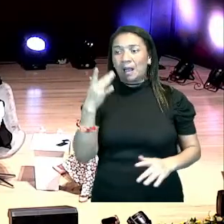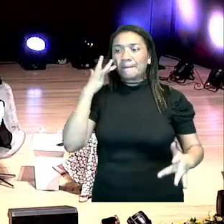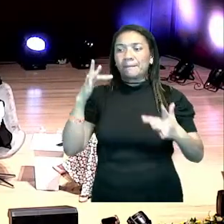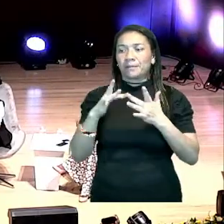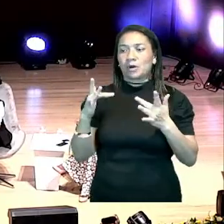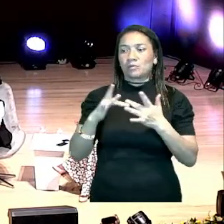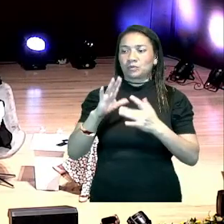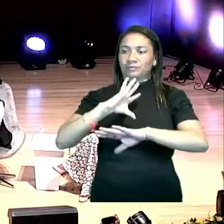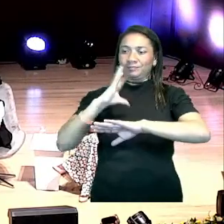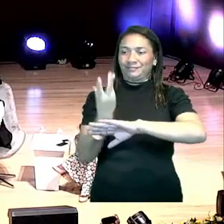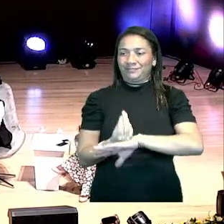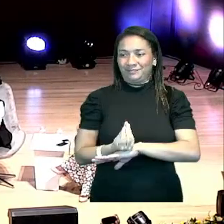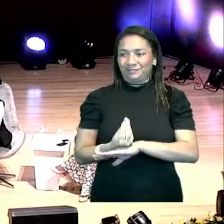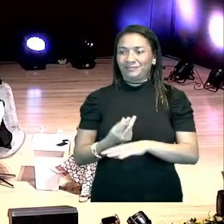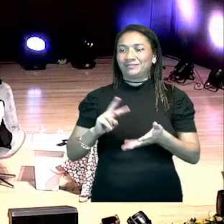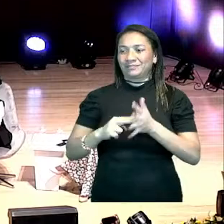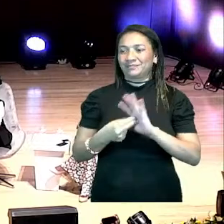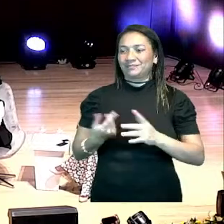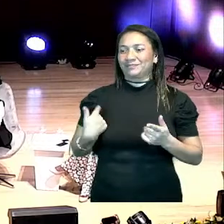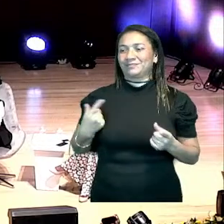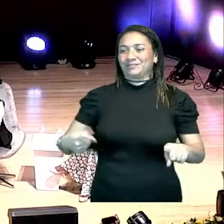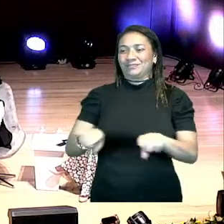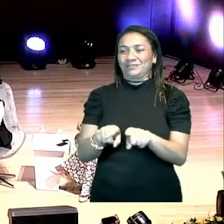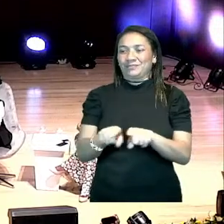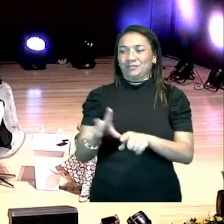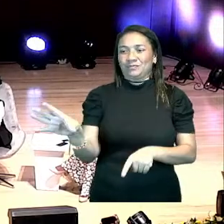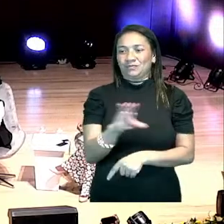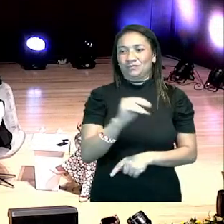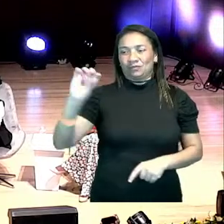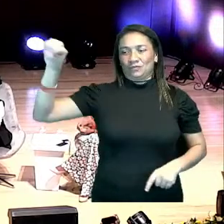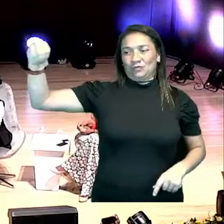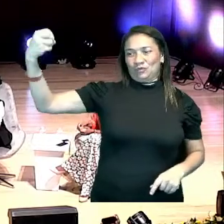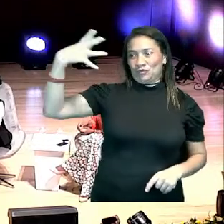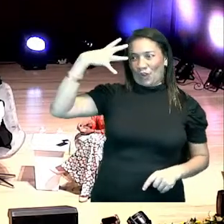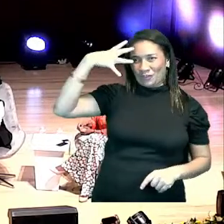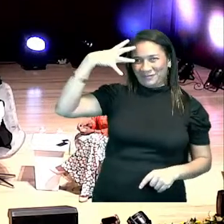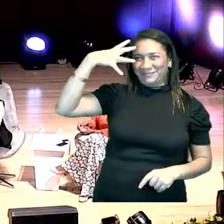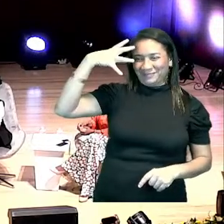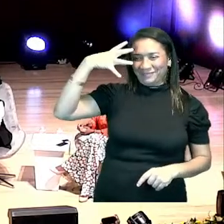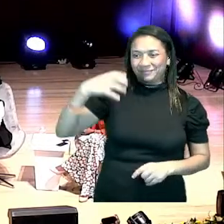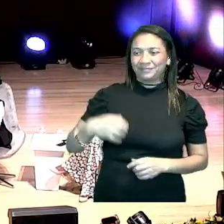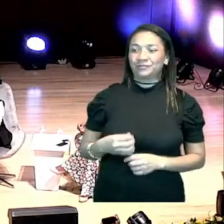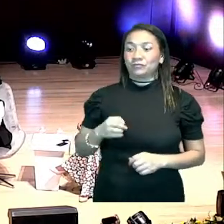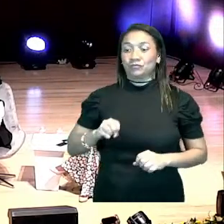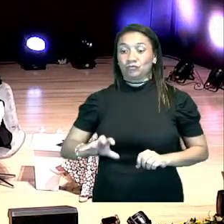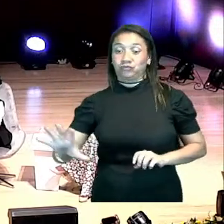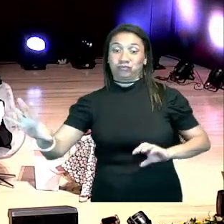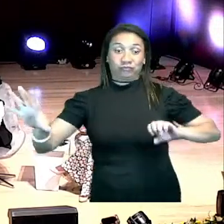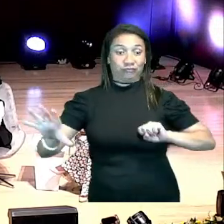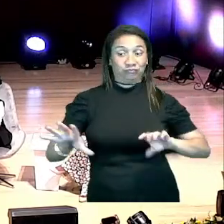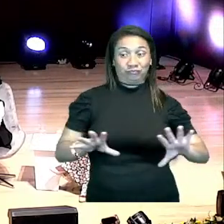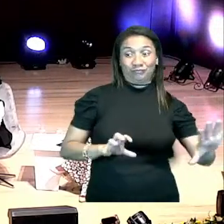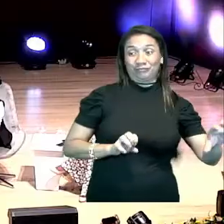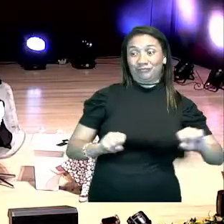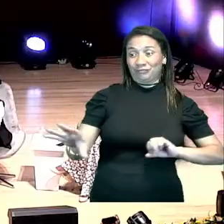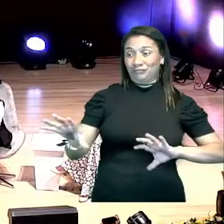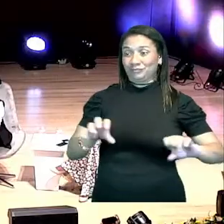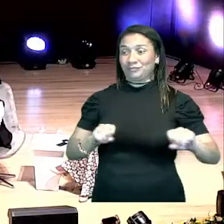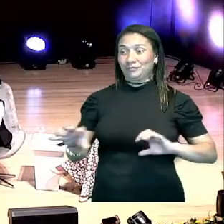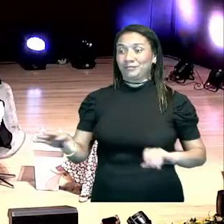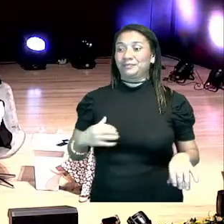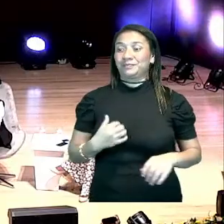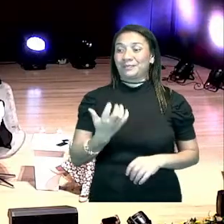should involve artistic education. We're all sons, and we can define our creations based on